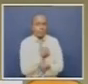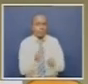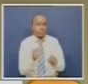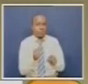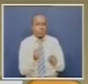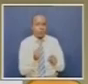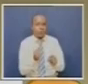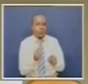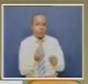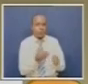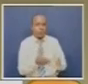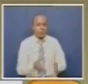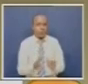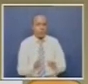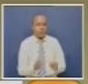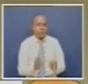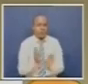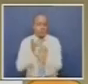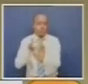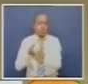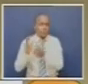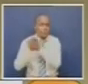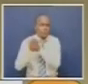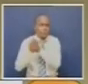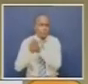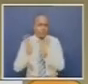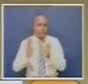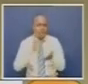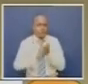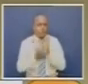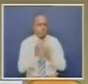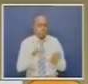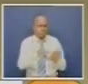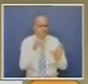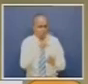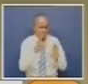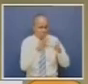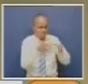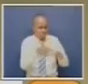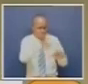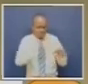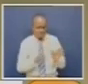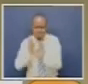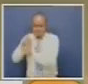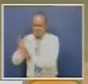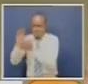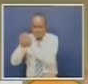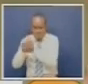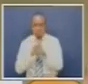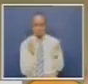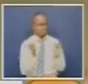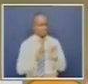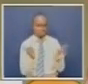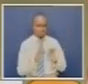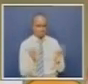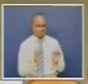give Jubilee. Nobody is going to go to leave CORD to join Jubilee. Yesterday, out